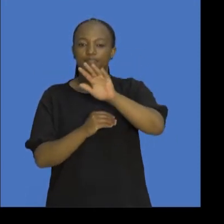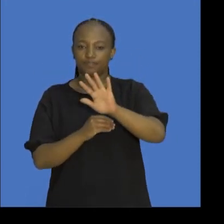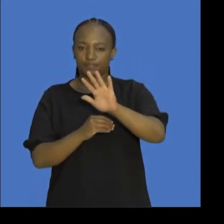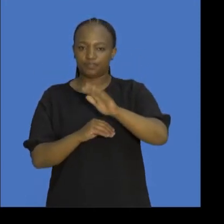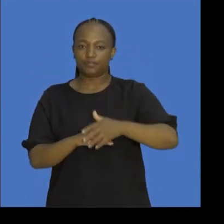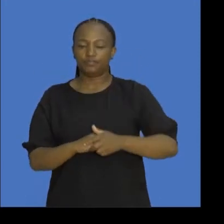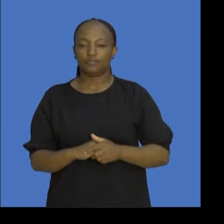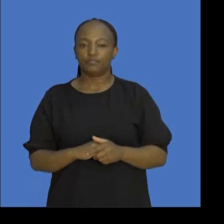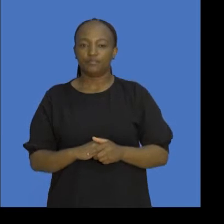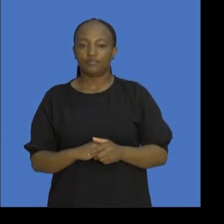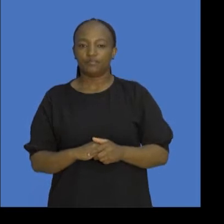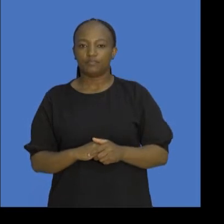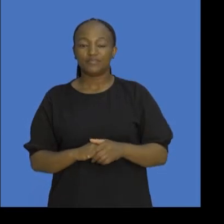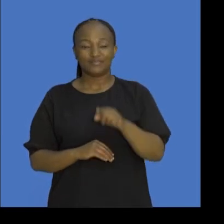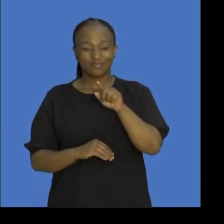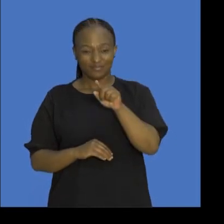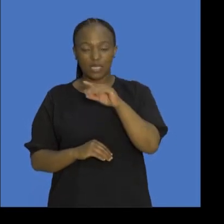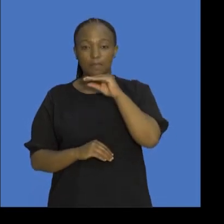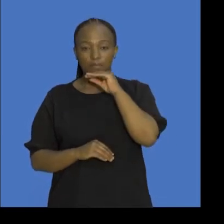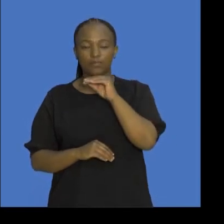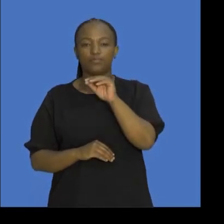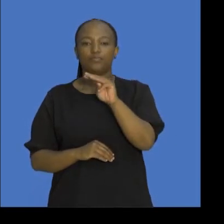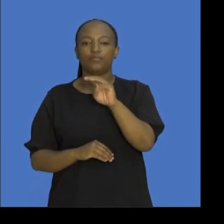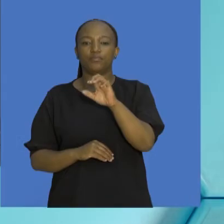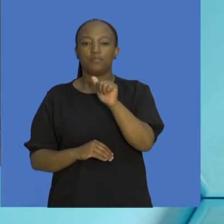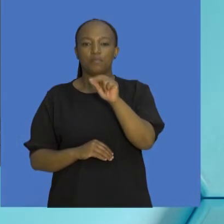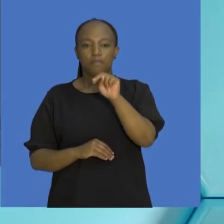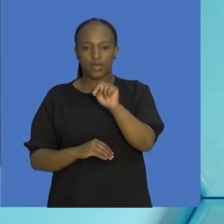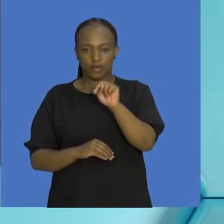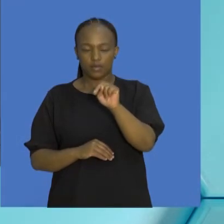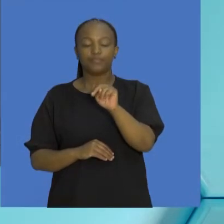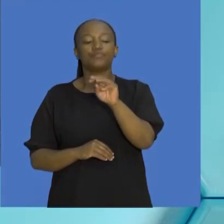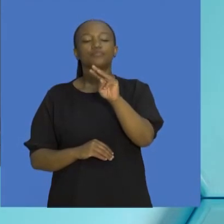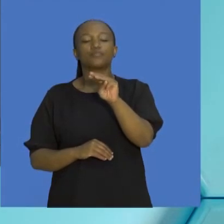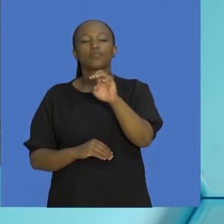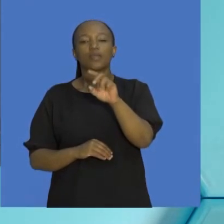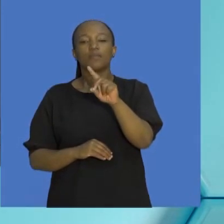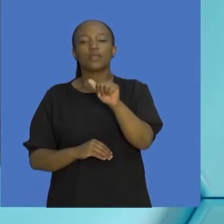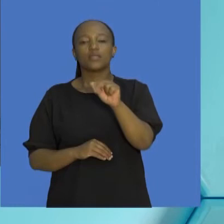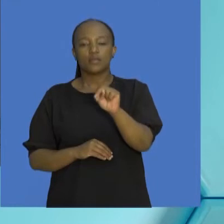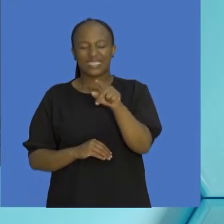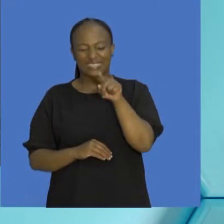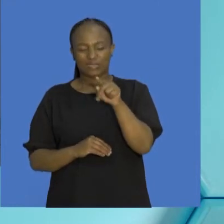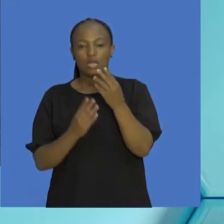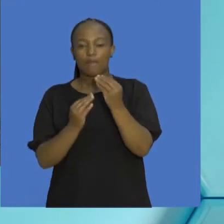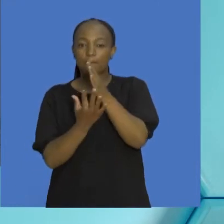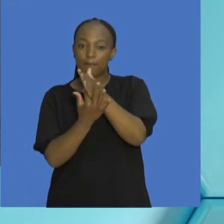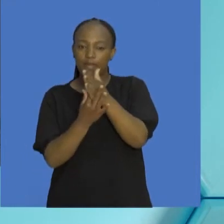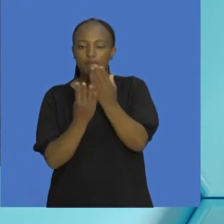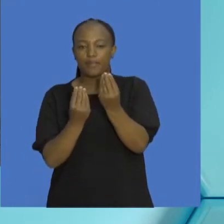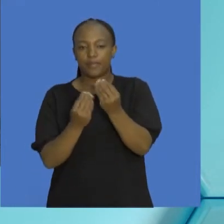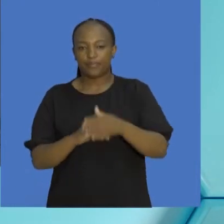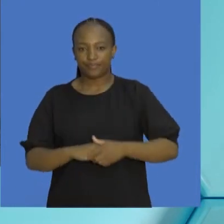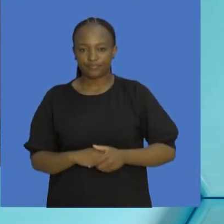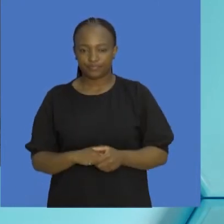85, which is the median. So the median distance is 85, which is the middle